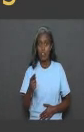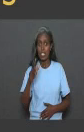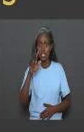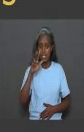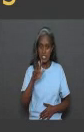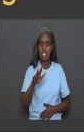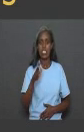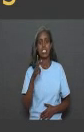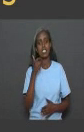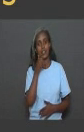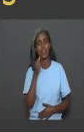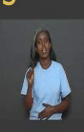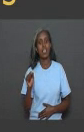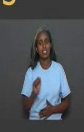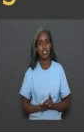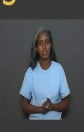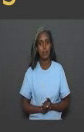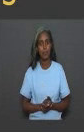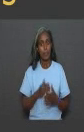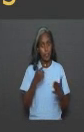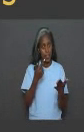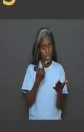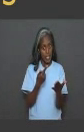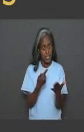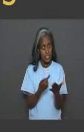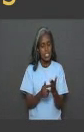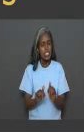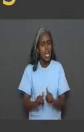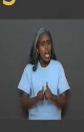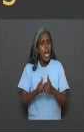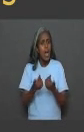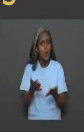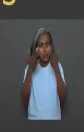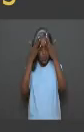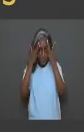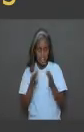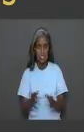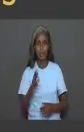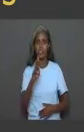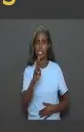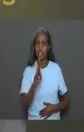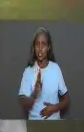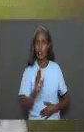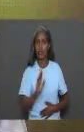3 girls. This is how to determine a ratio.